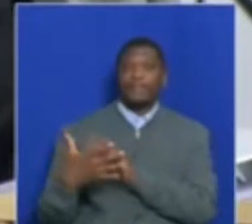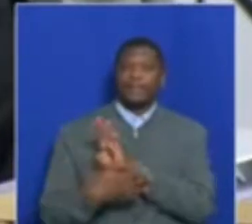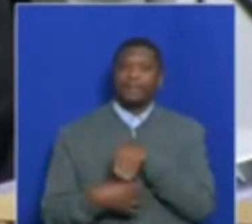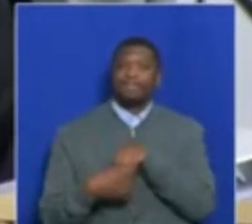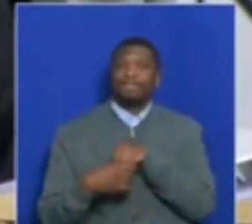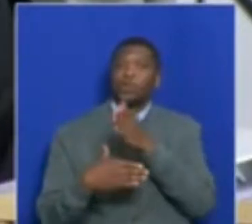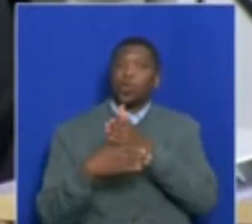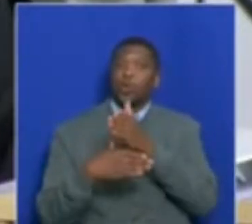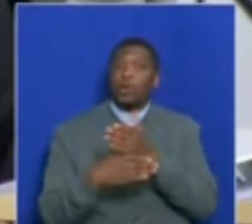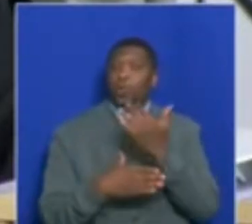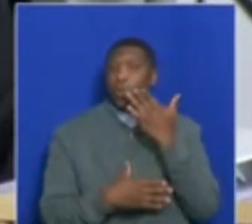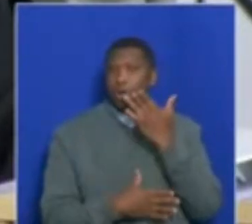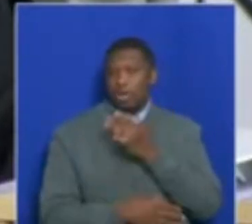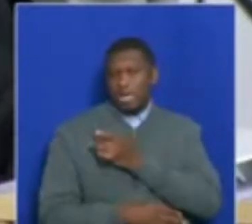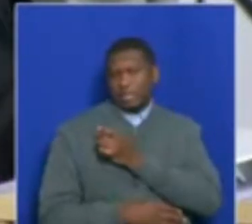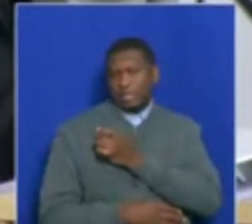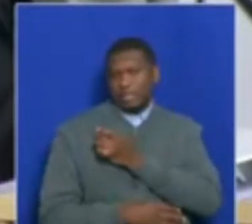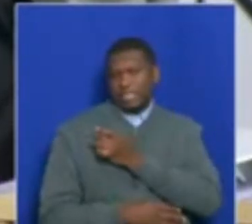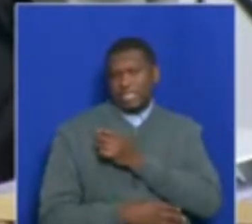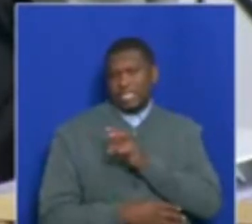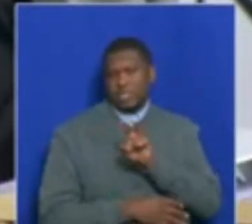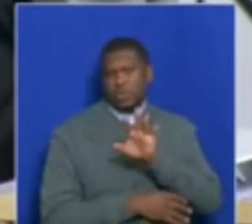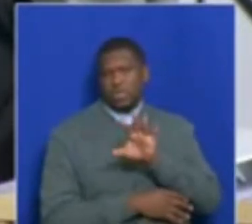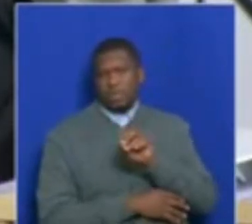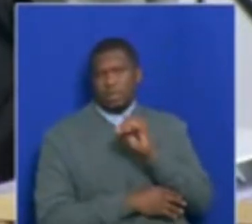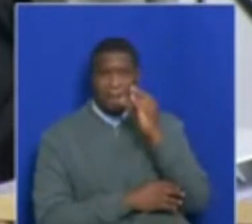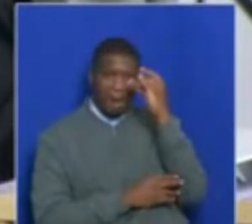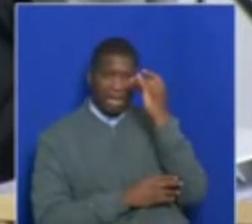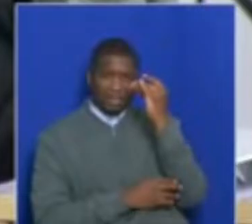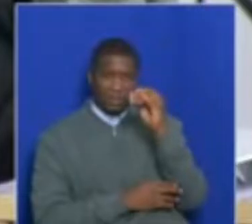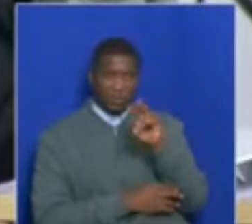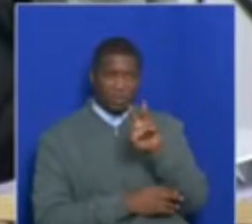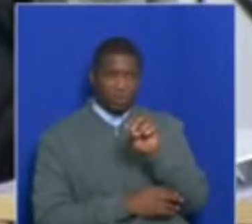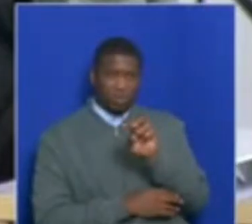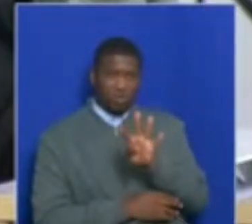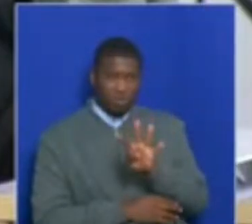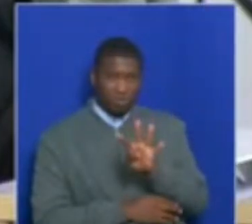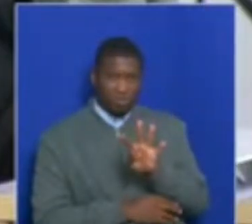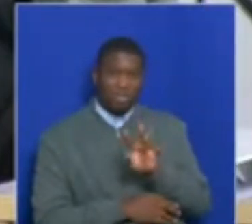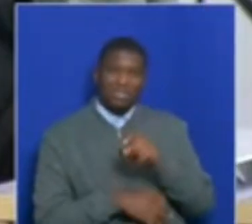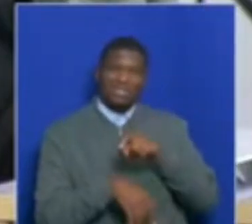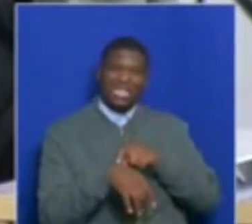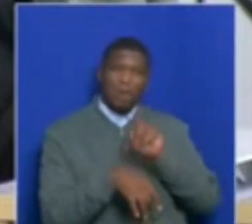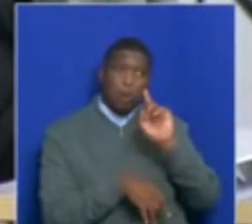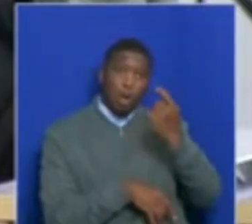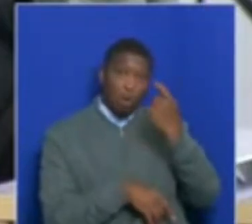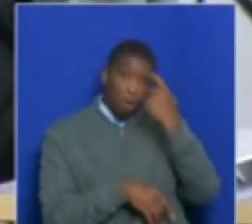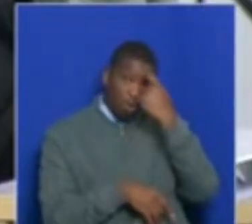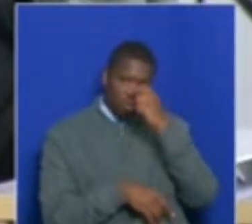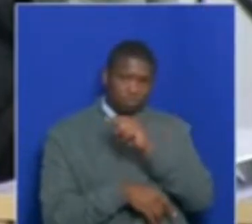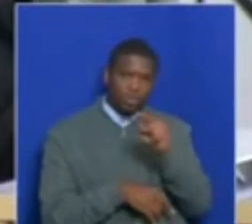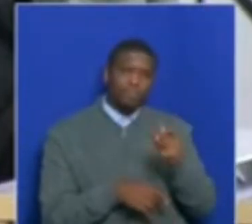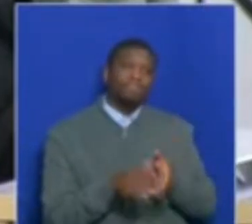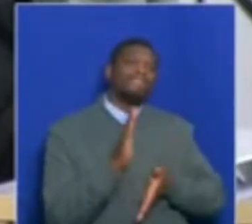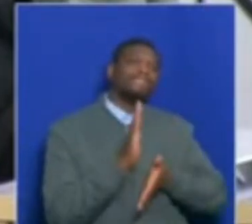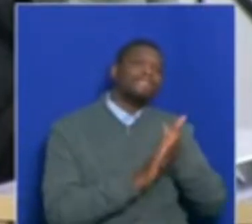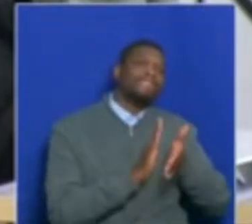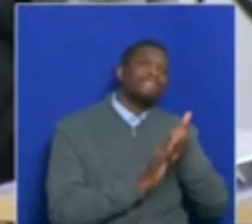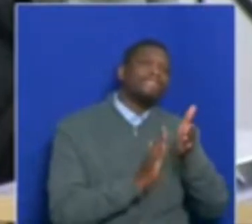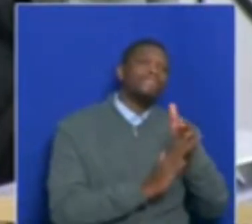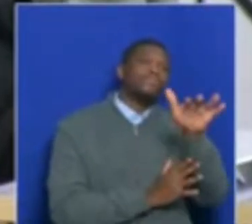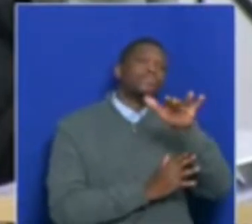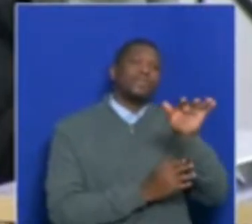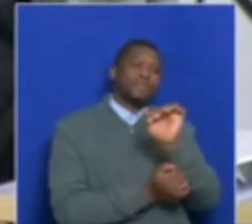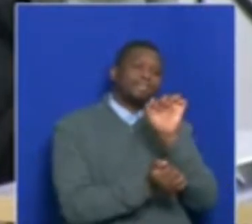2024, and at about 1 o'clock, the members proceeded on an operation to arrest an alleged CIT